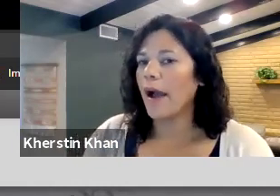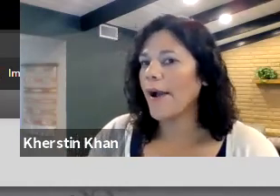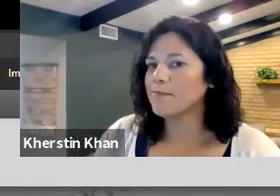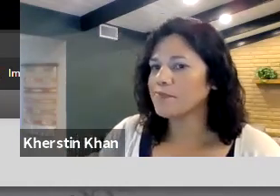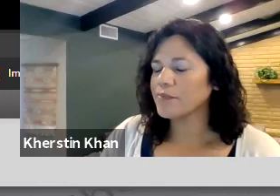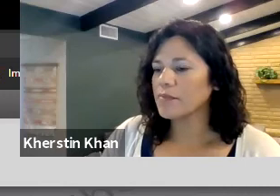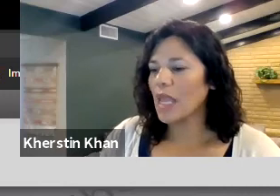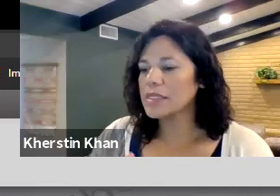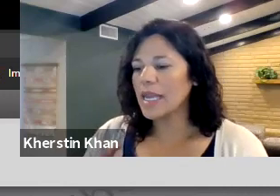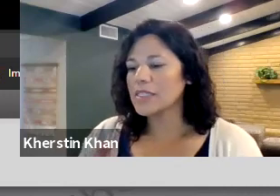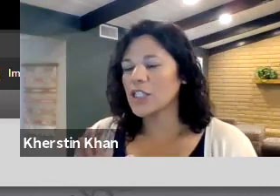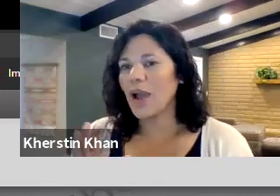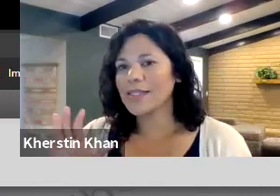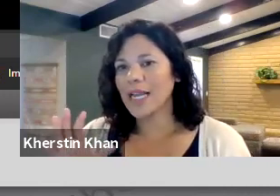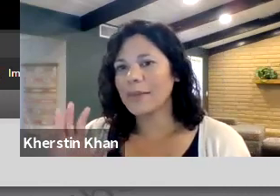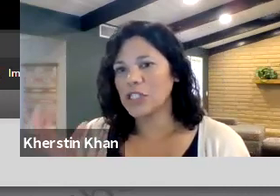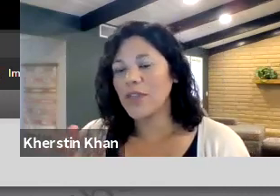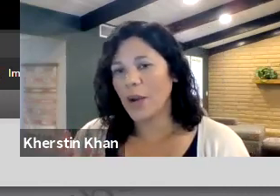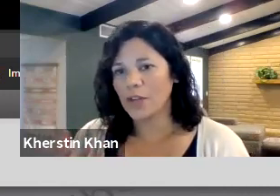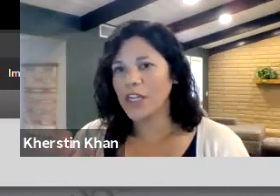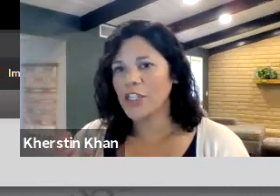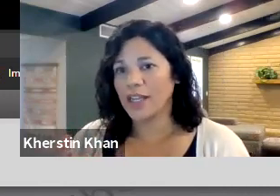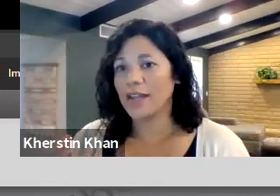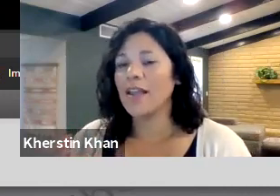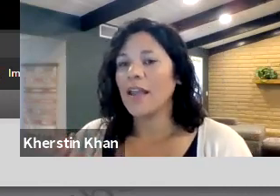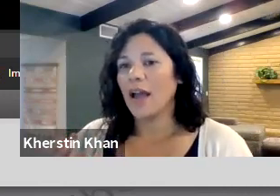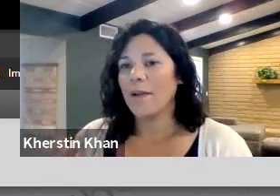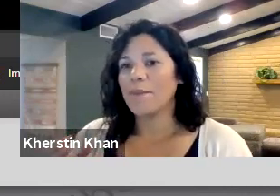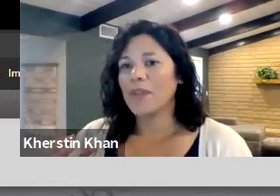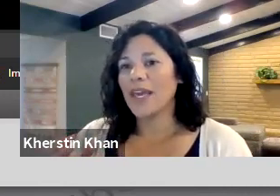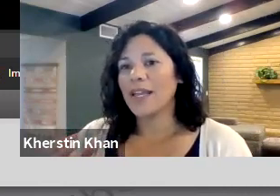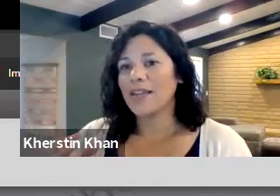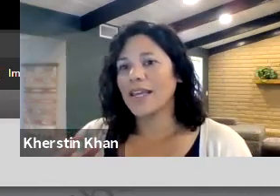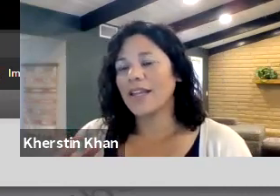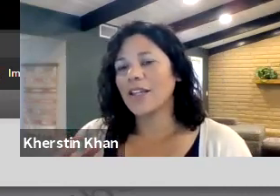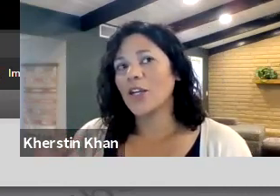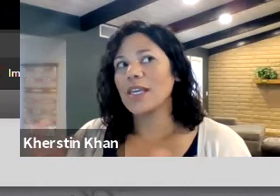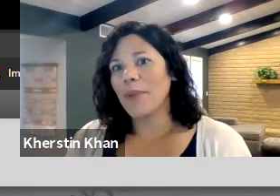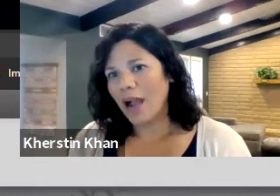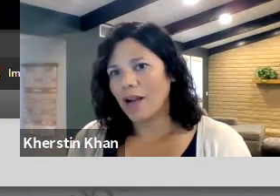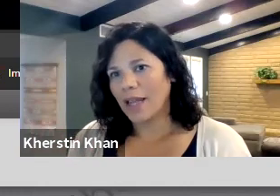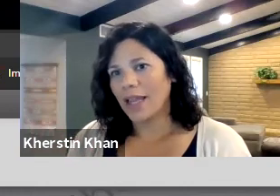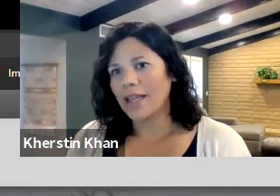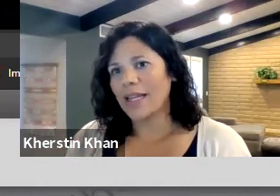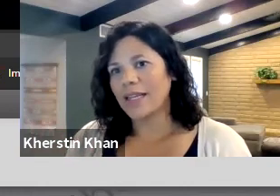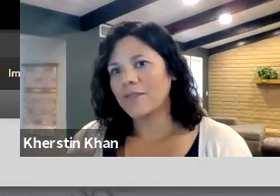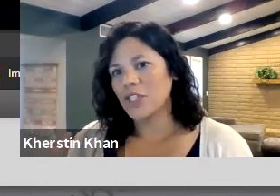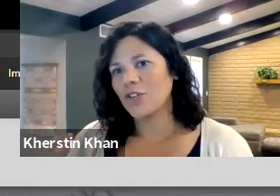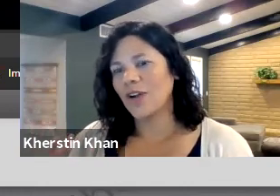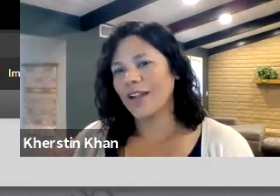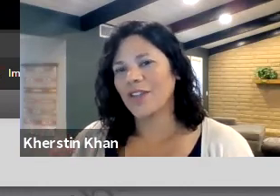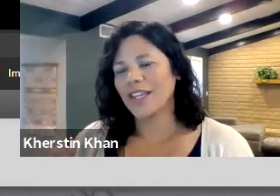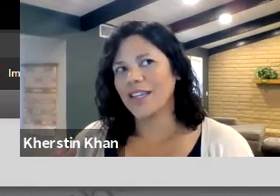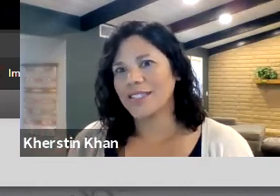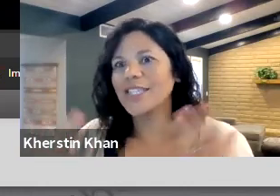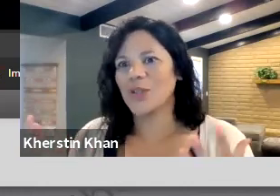right? As you had time to do that reflection, that looking back on it, it gives